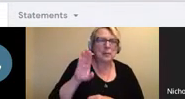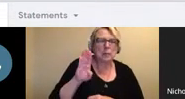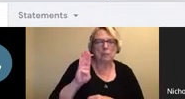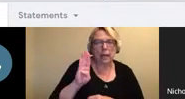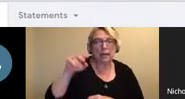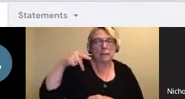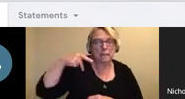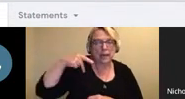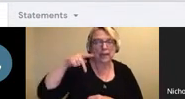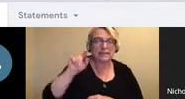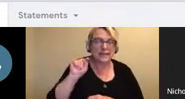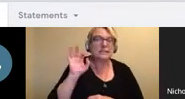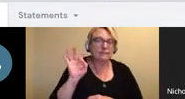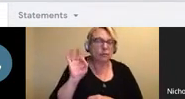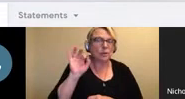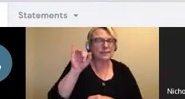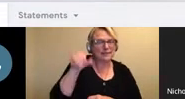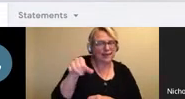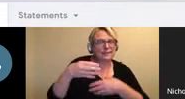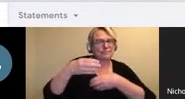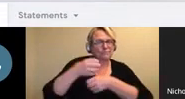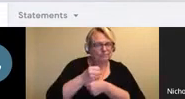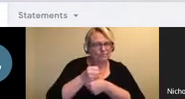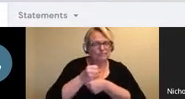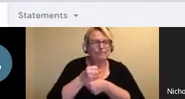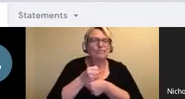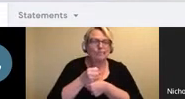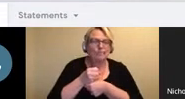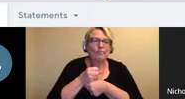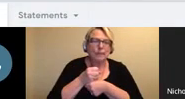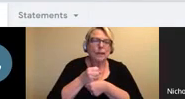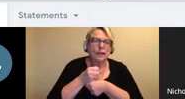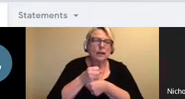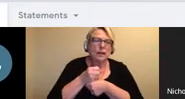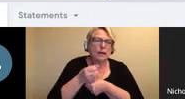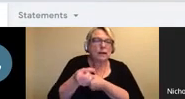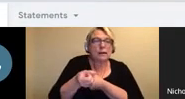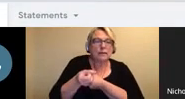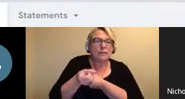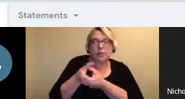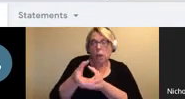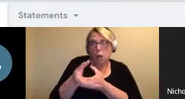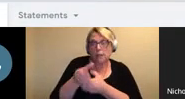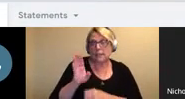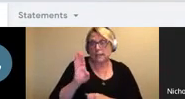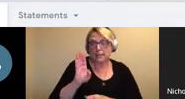Force, or that's what the acronym stands for. But otherwise, the causes are the